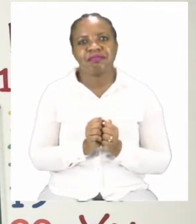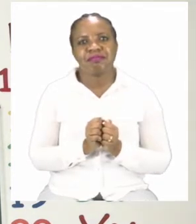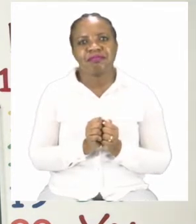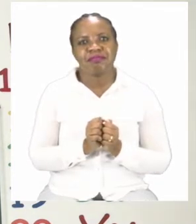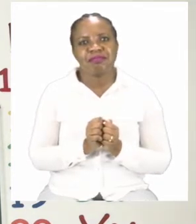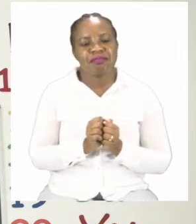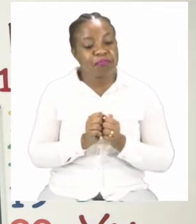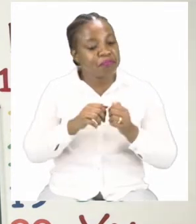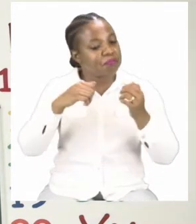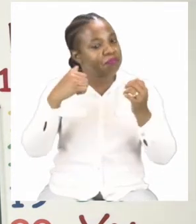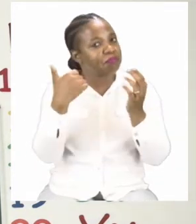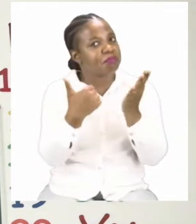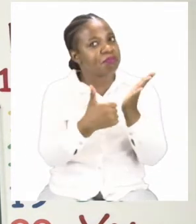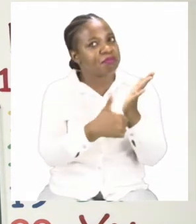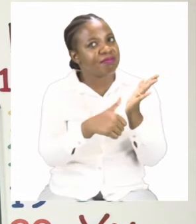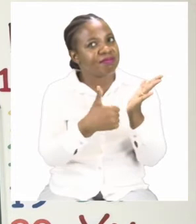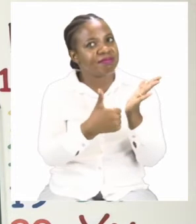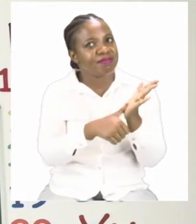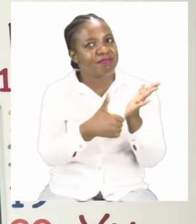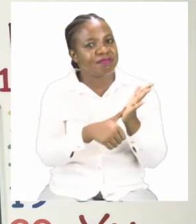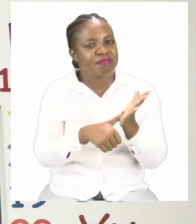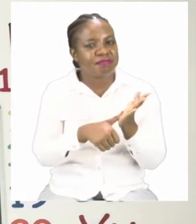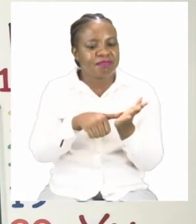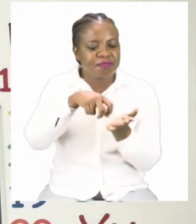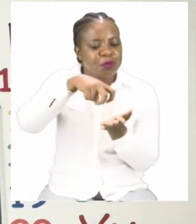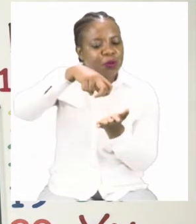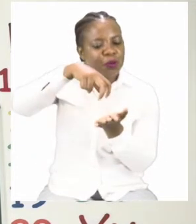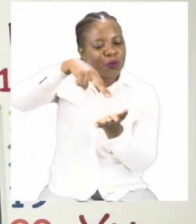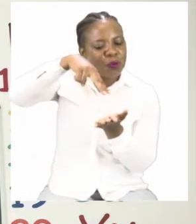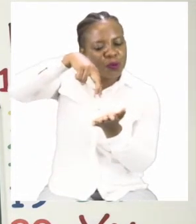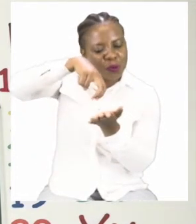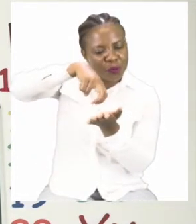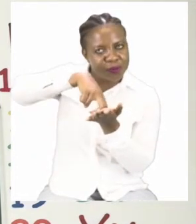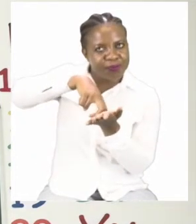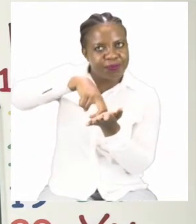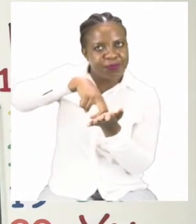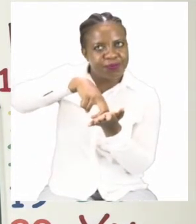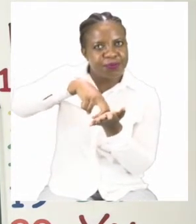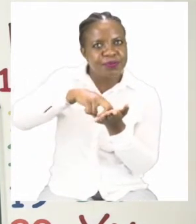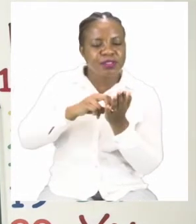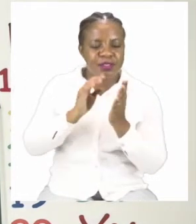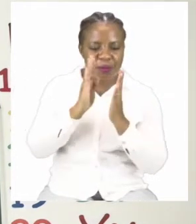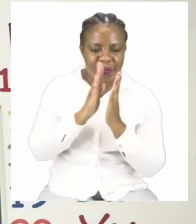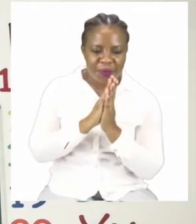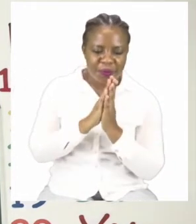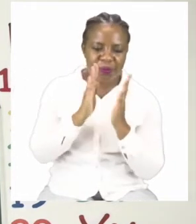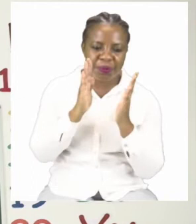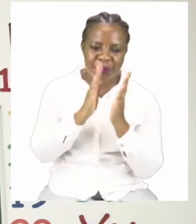the Oshiwambo people bend their knee and clap, clap,